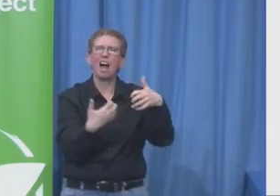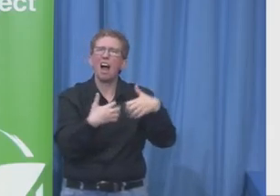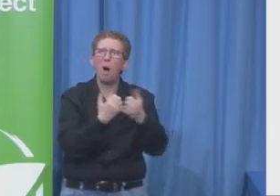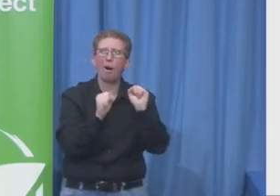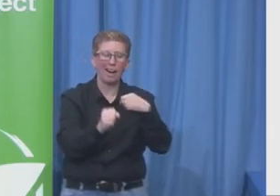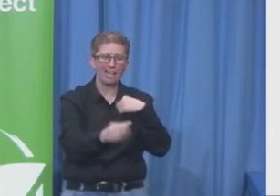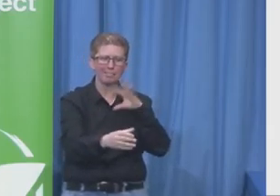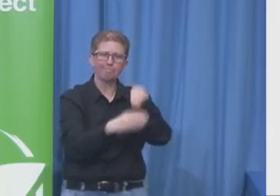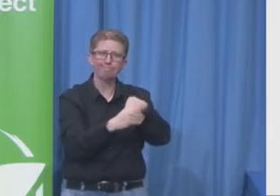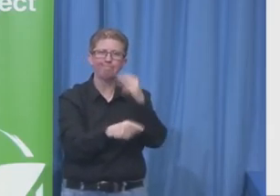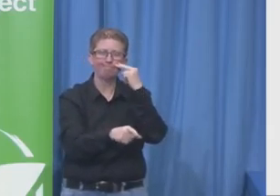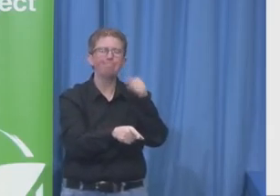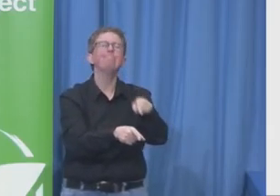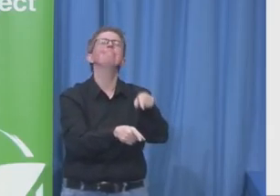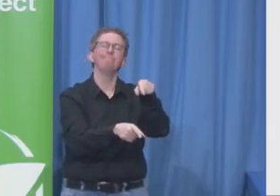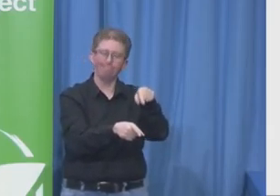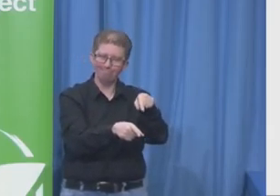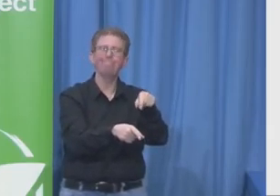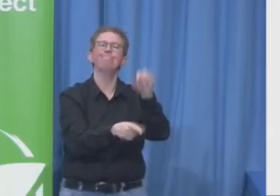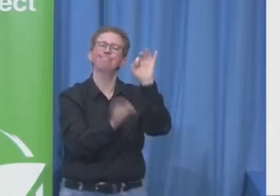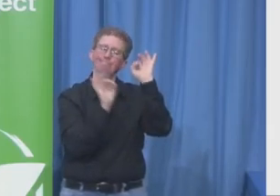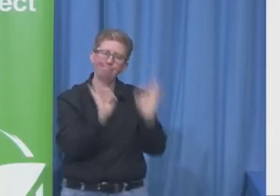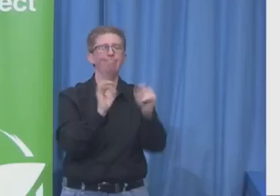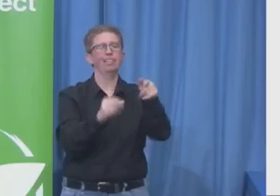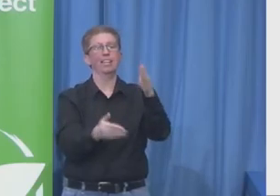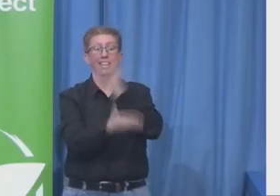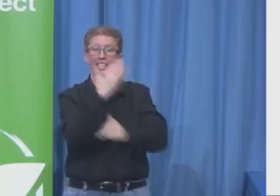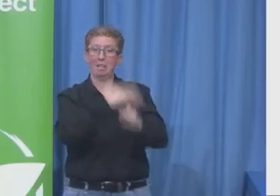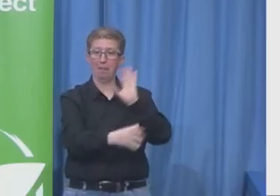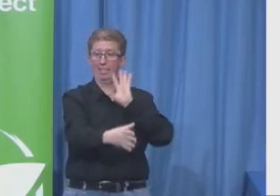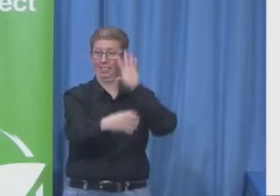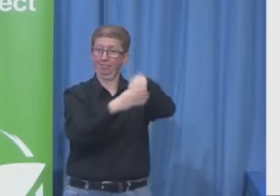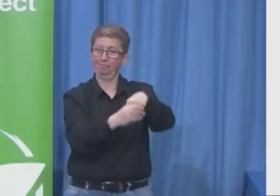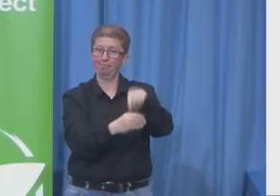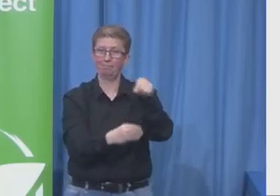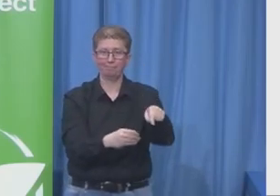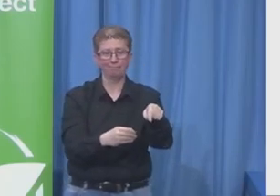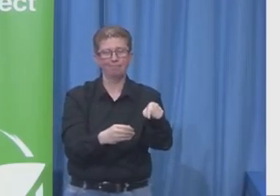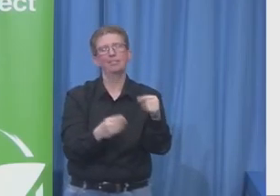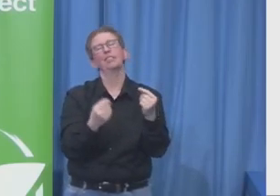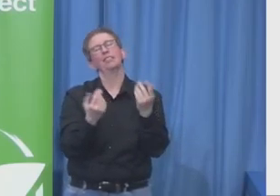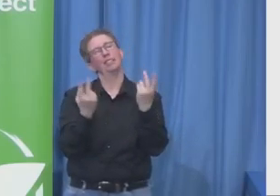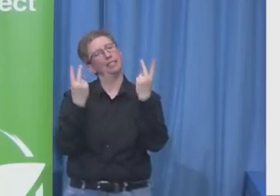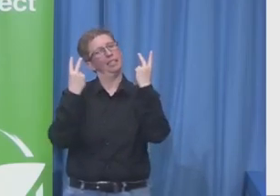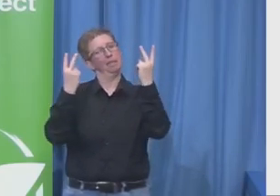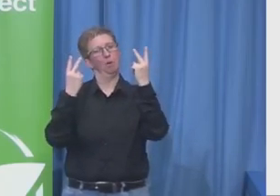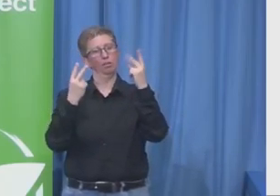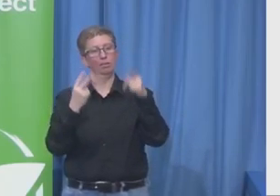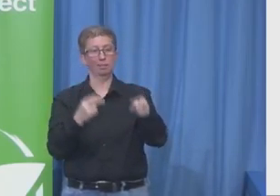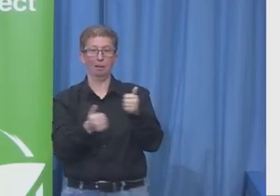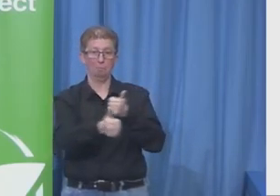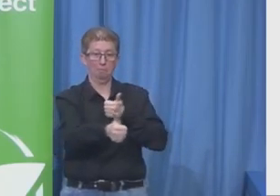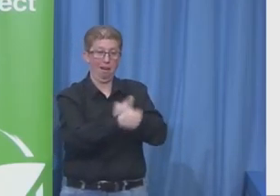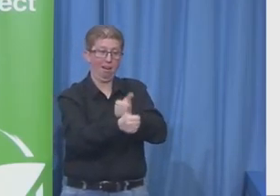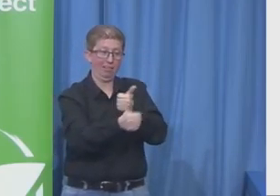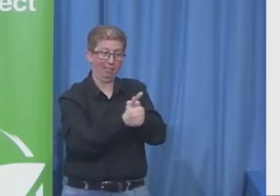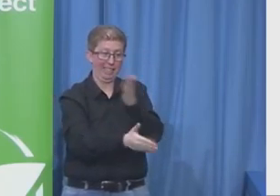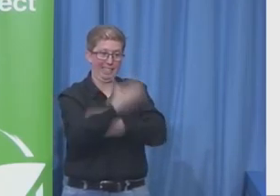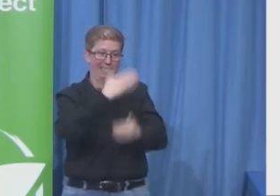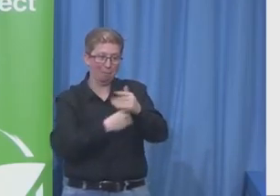one is just as important, and that's to build partnerships. The earlier speaker spoke about partnerships, and in that